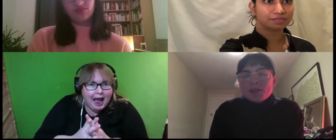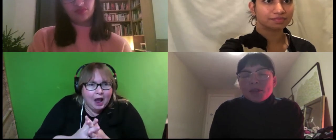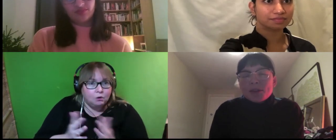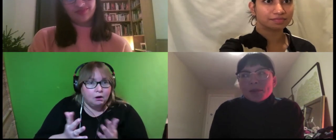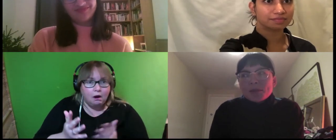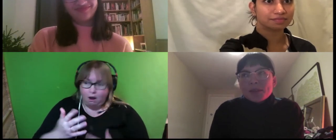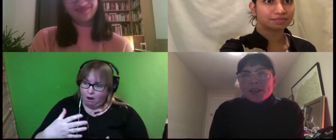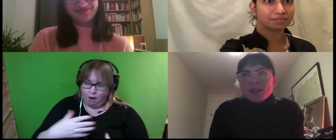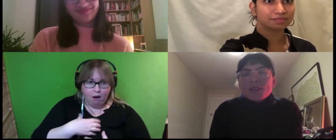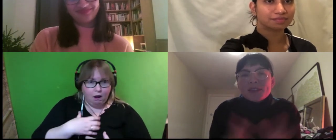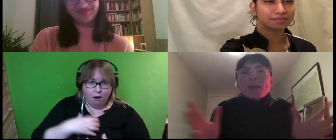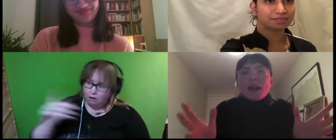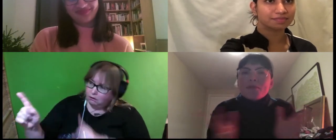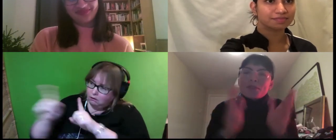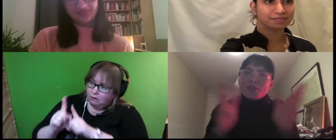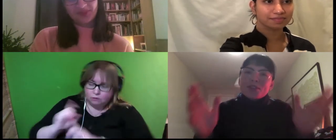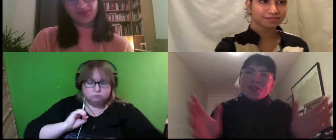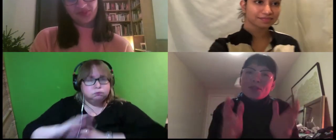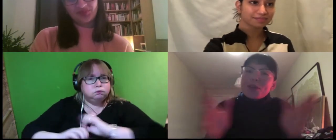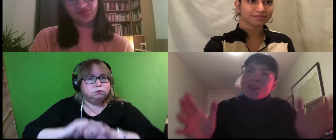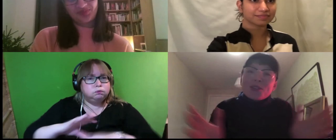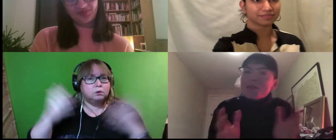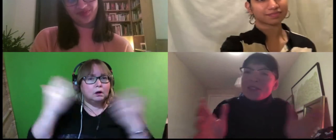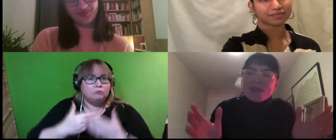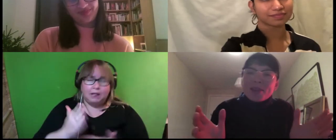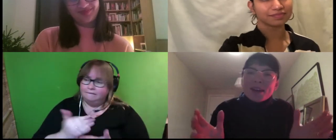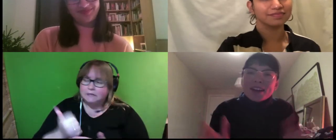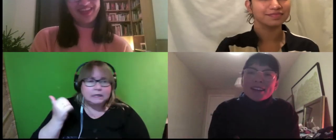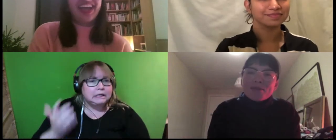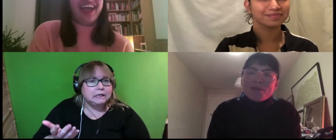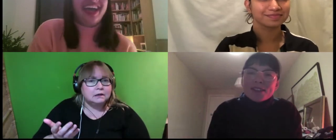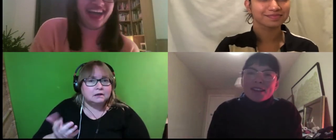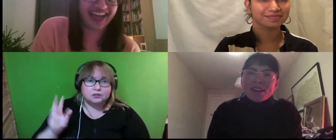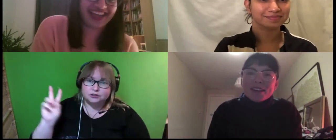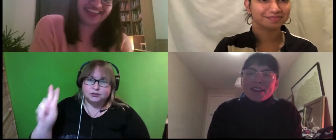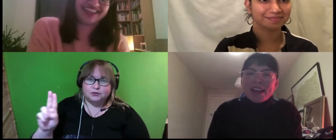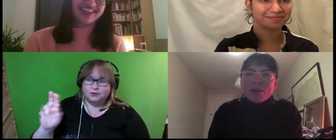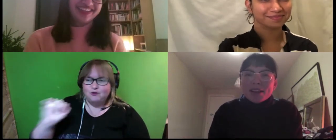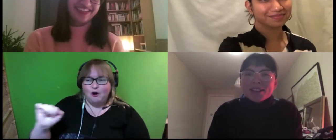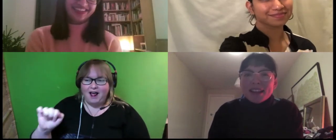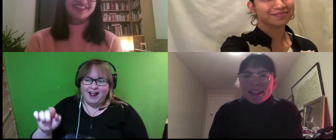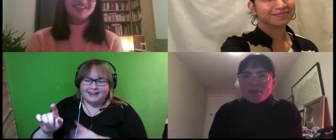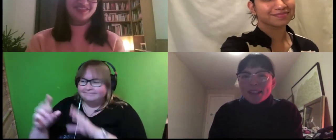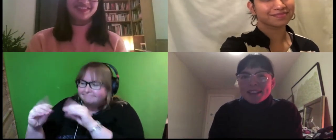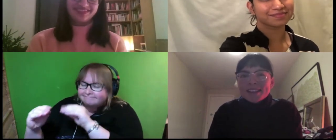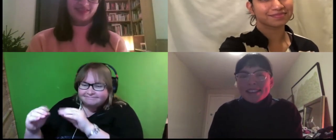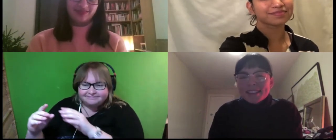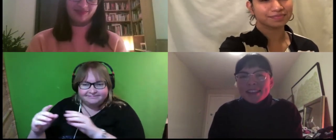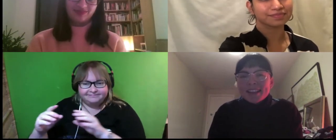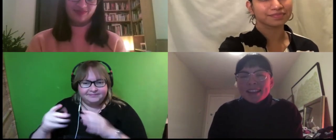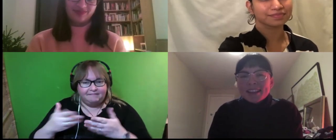much for using this platform to do what you normally do anyway, and for us to and allowing us to kind of witness